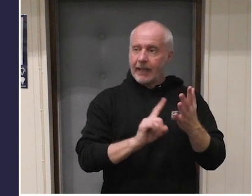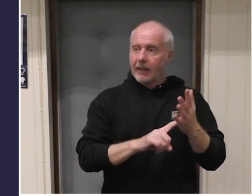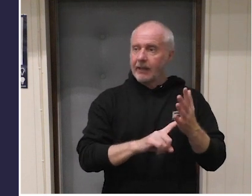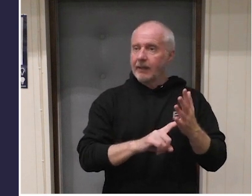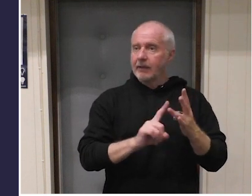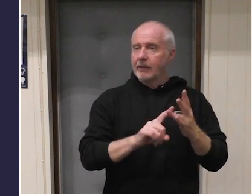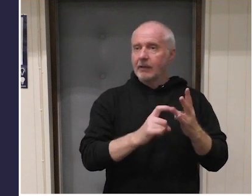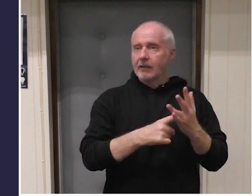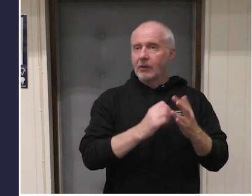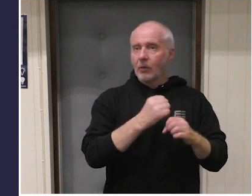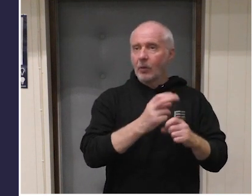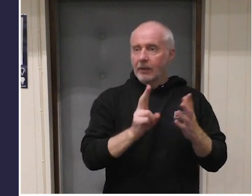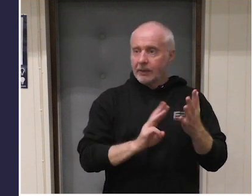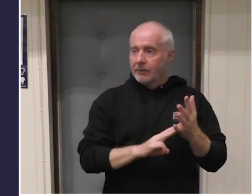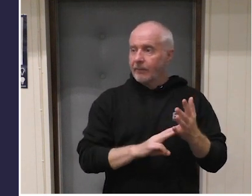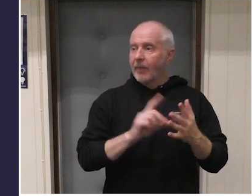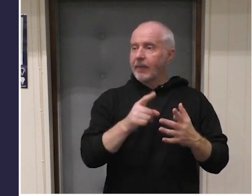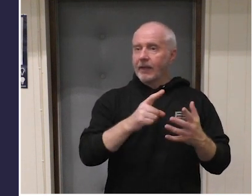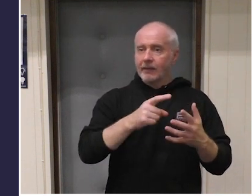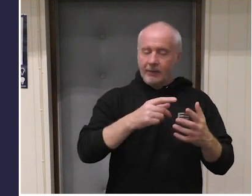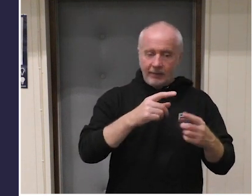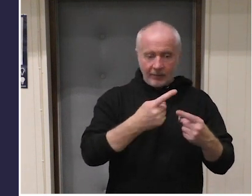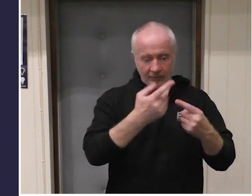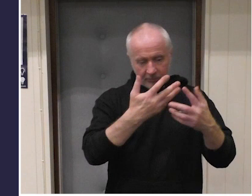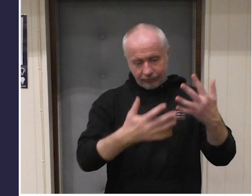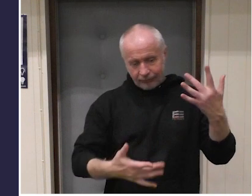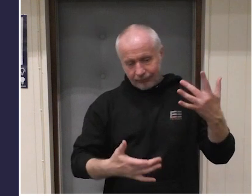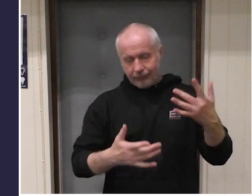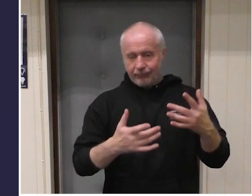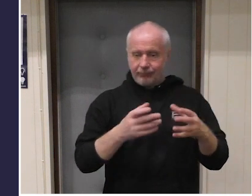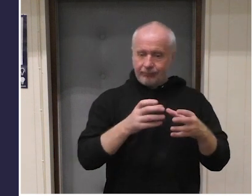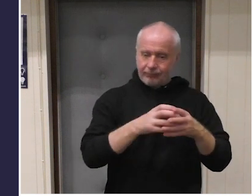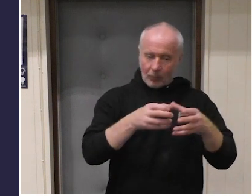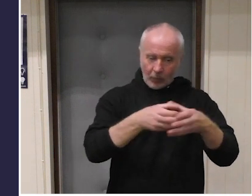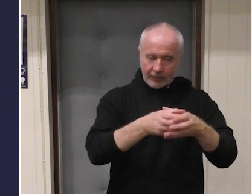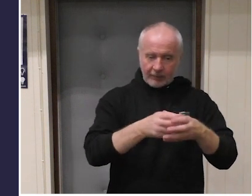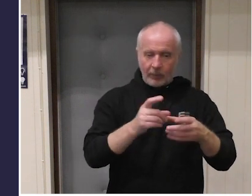And then after that, multi-celled organisms with a high degree of complexity.